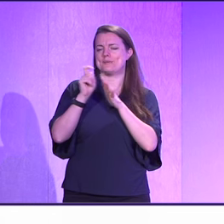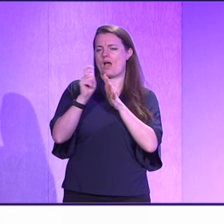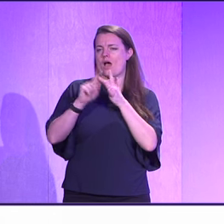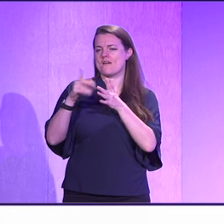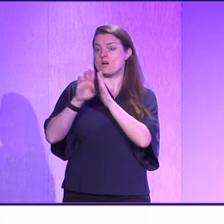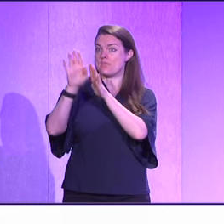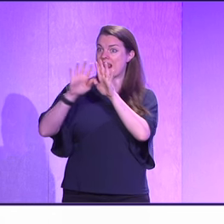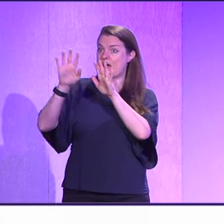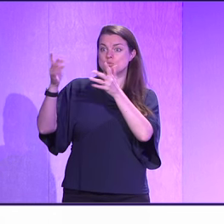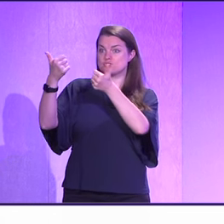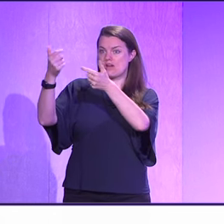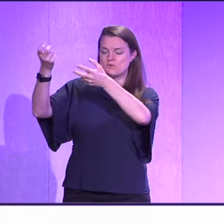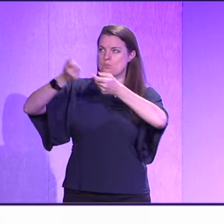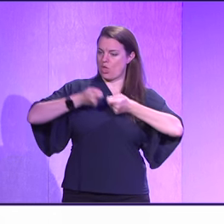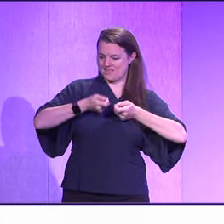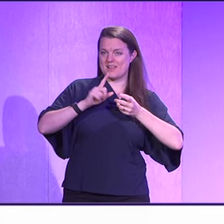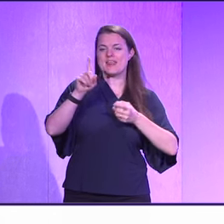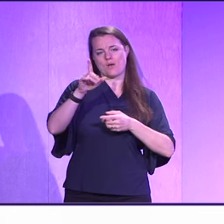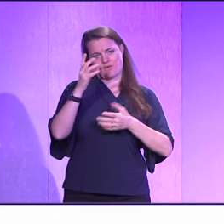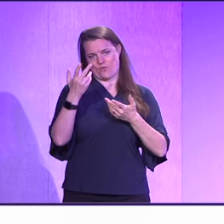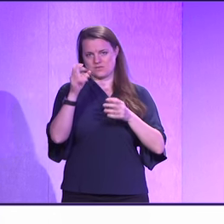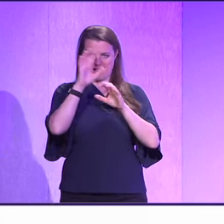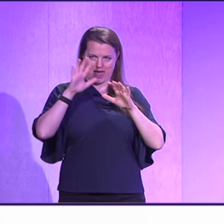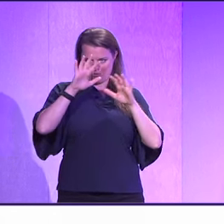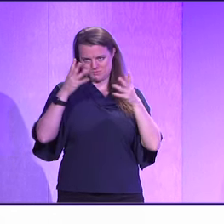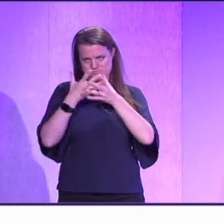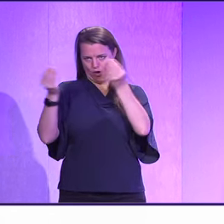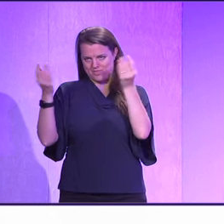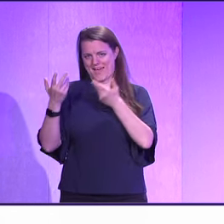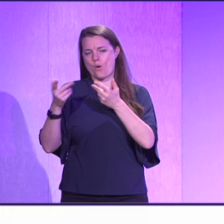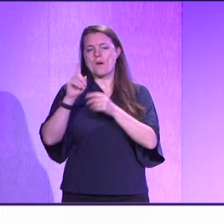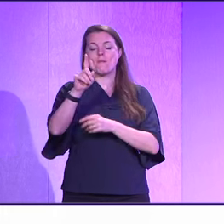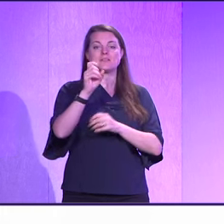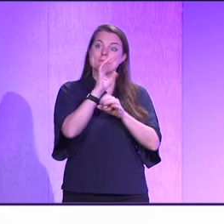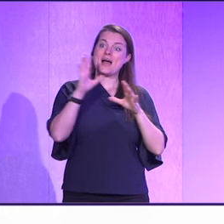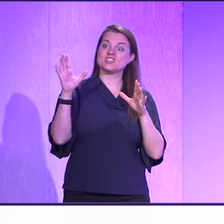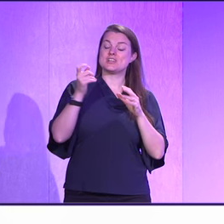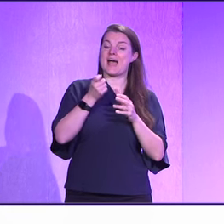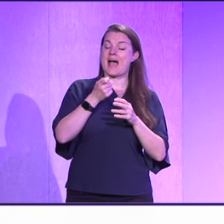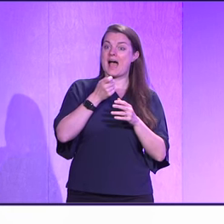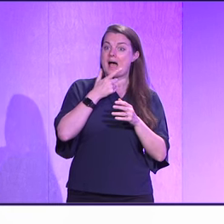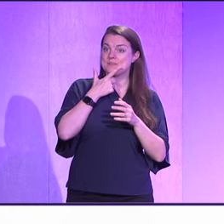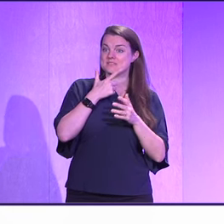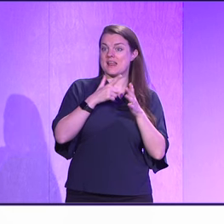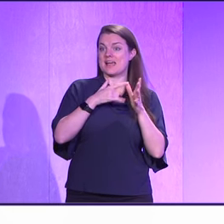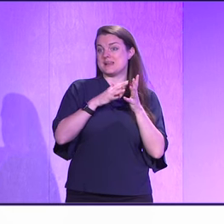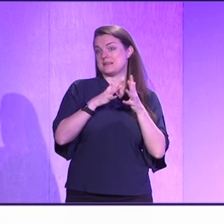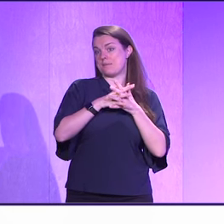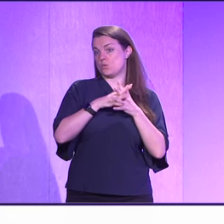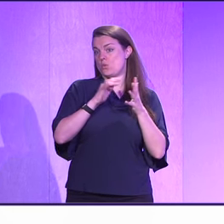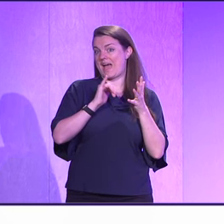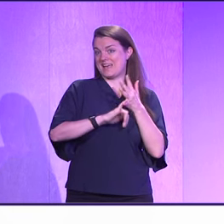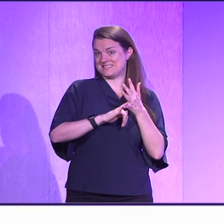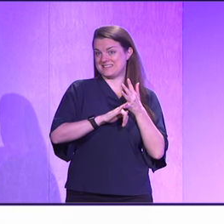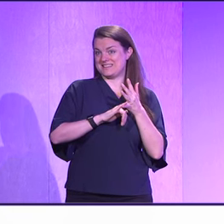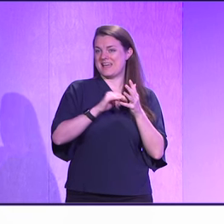which is great. But if you can imagine, because of course this cloud doesn't exist anymore, the Amazon in AWS,